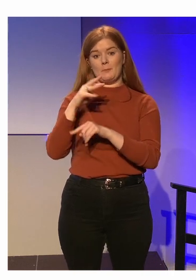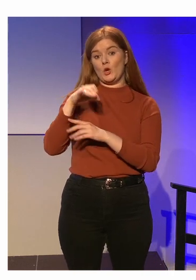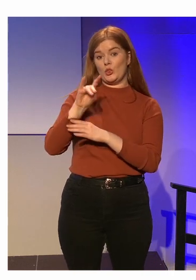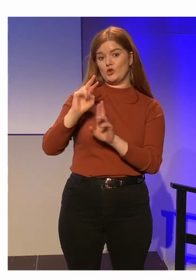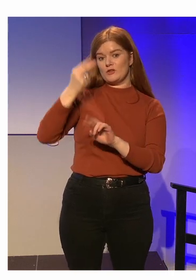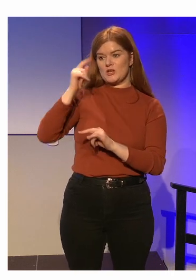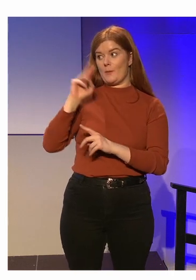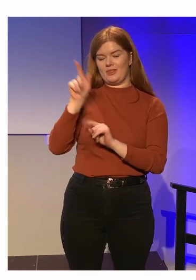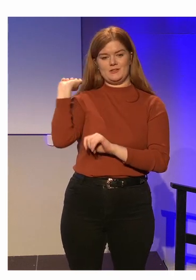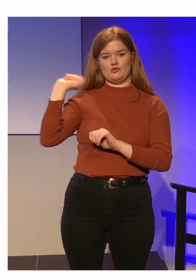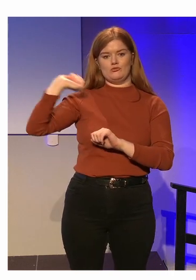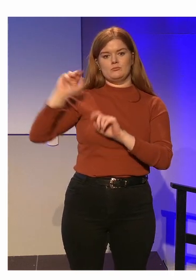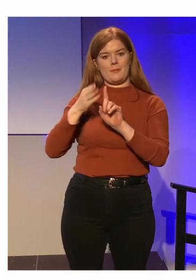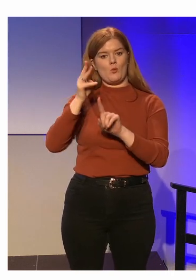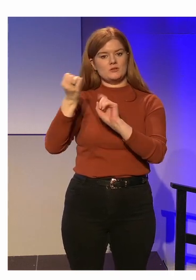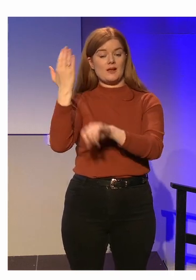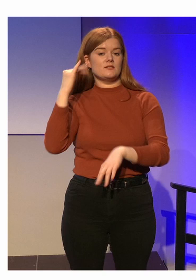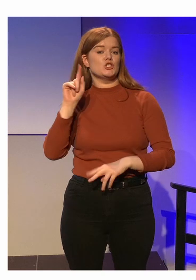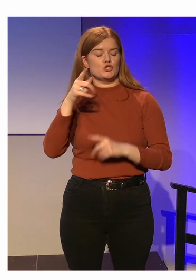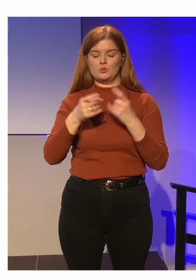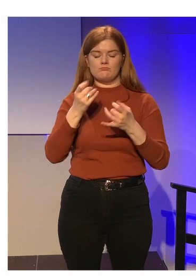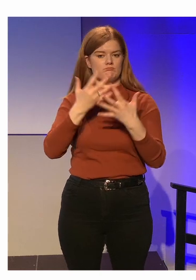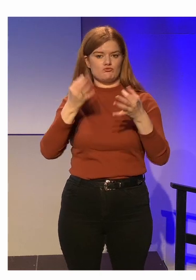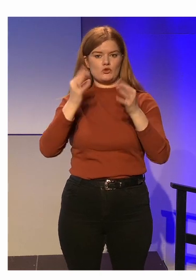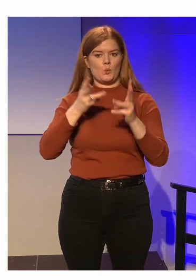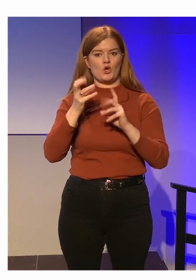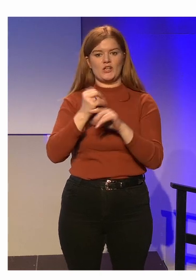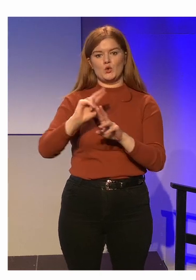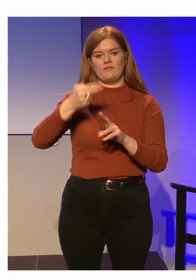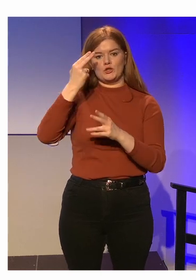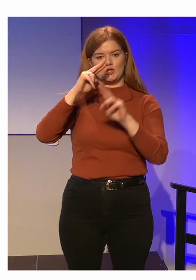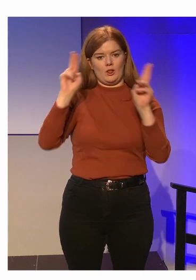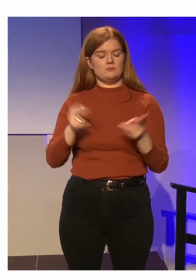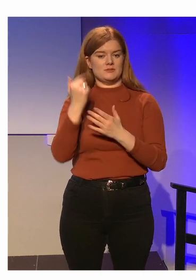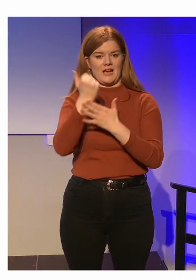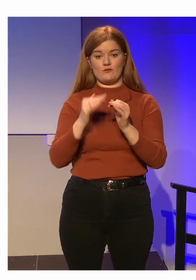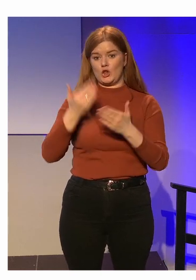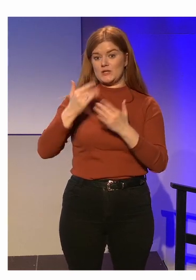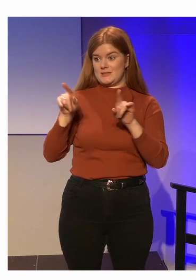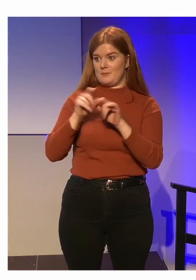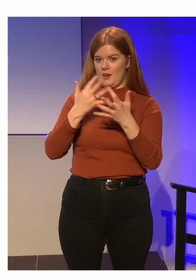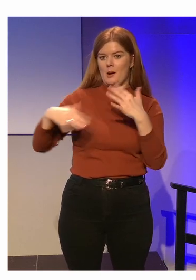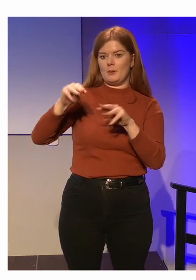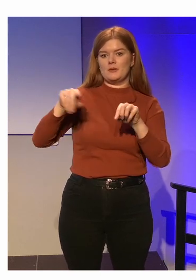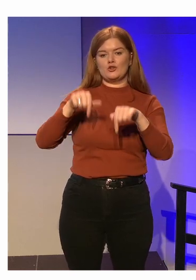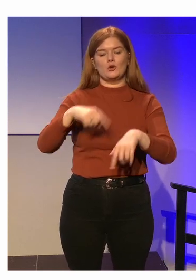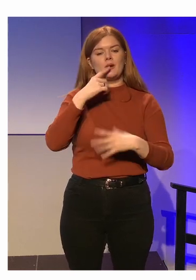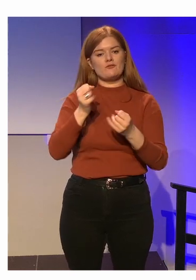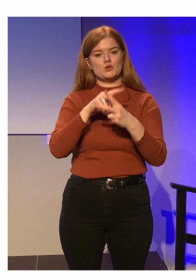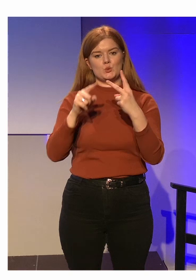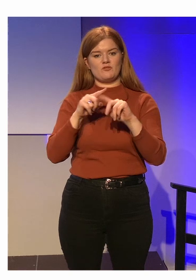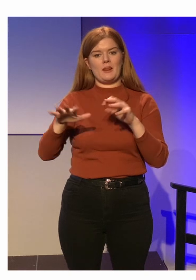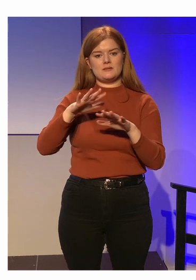slide, and she is doing a lot of great work in universal design for learning, as are many people here. But there are